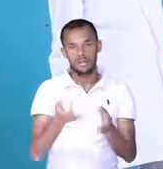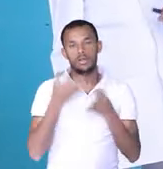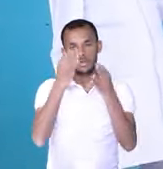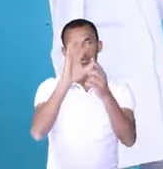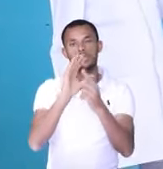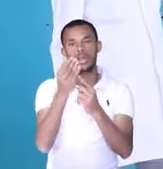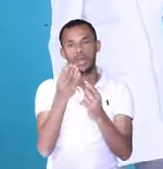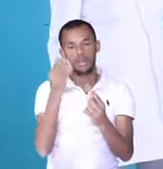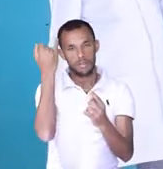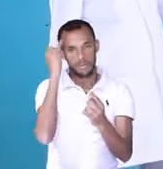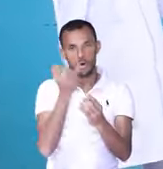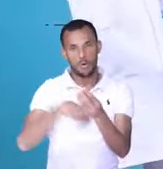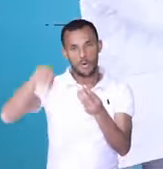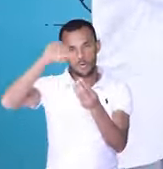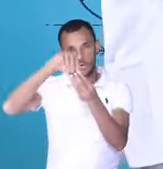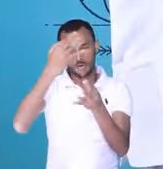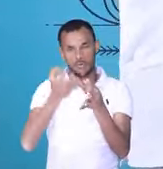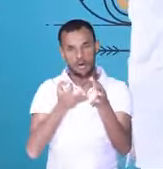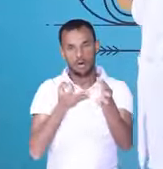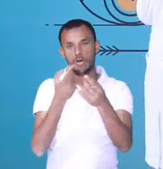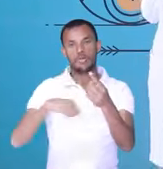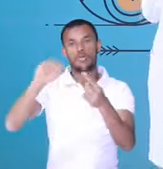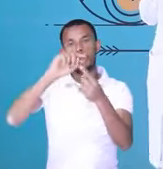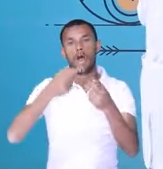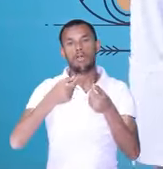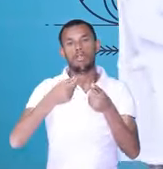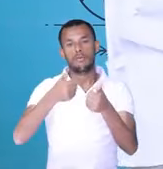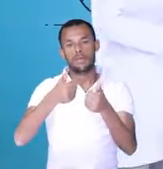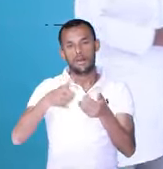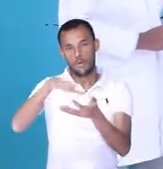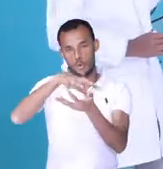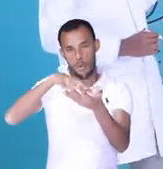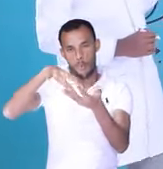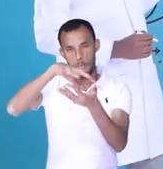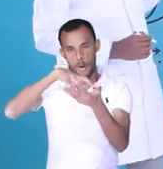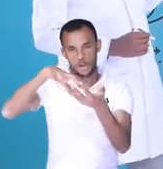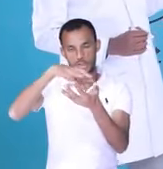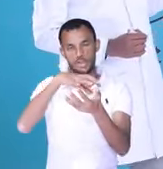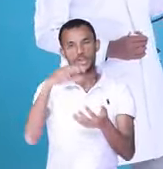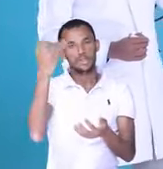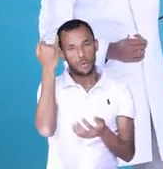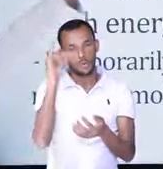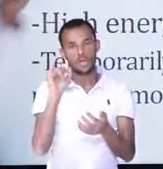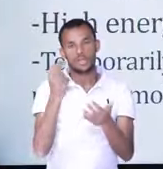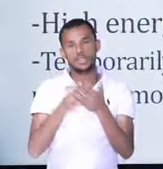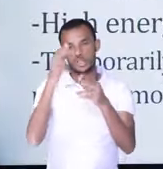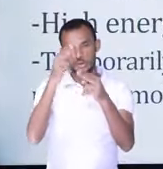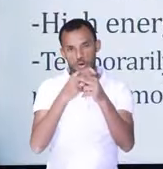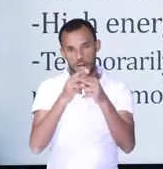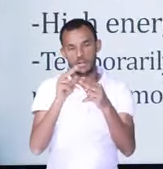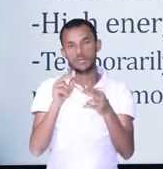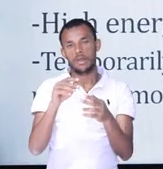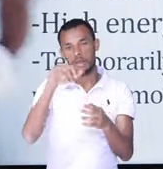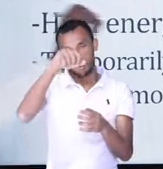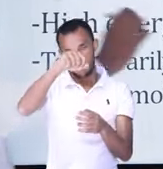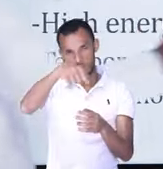Transition state theory is also referred to as activated complex theory. Is short-lived species?